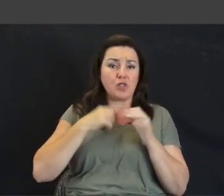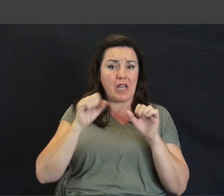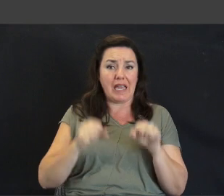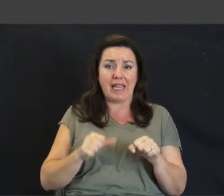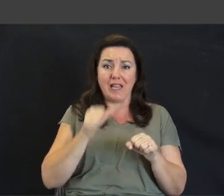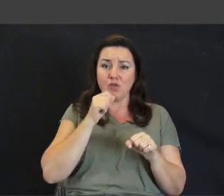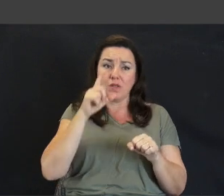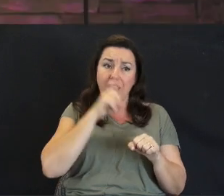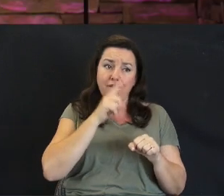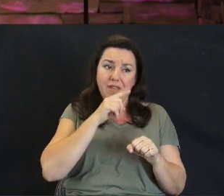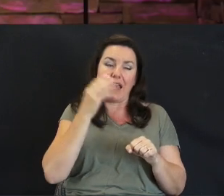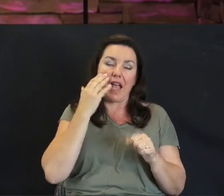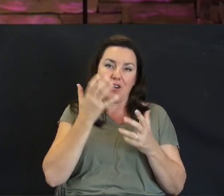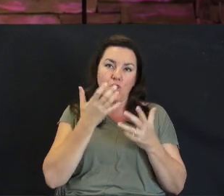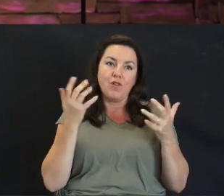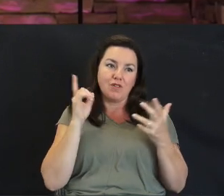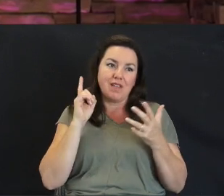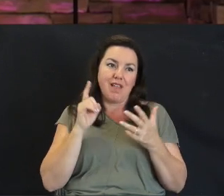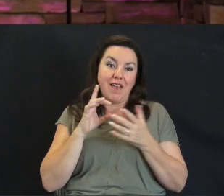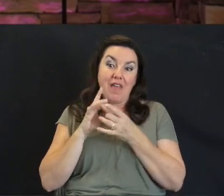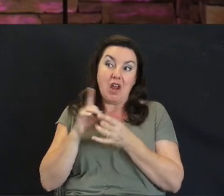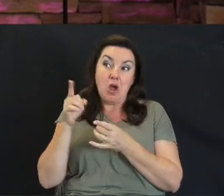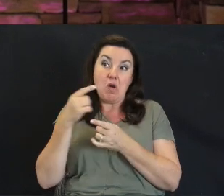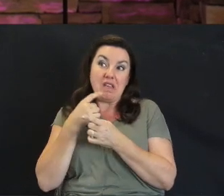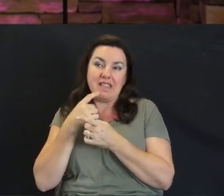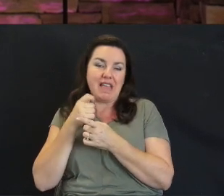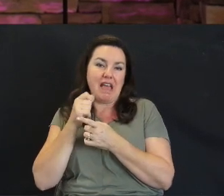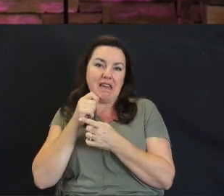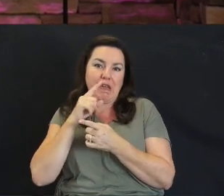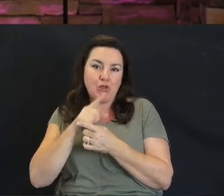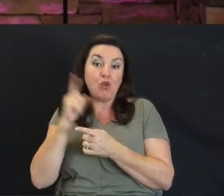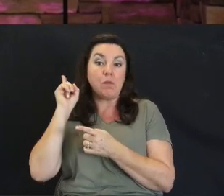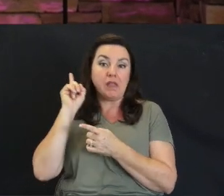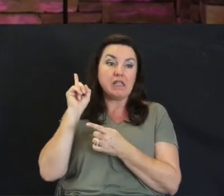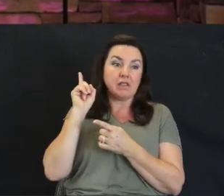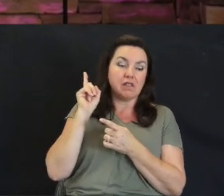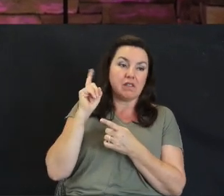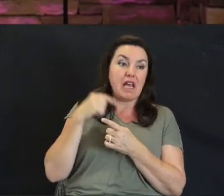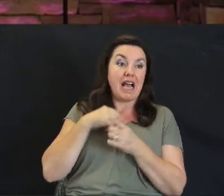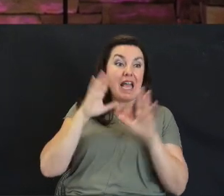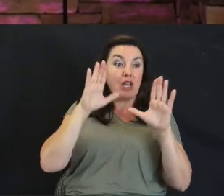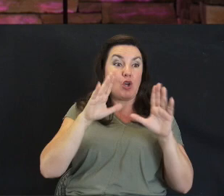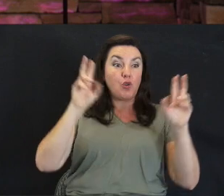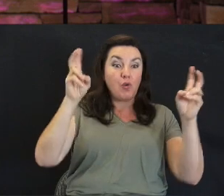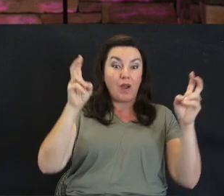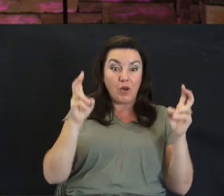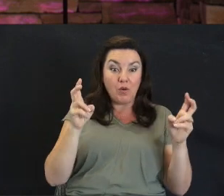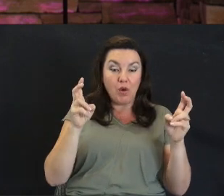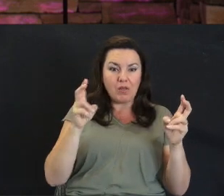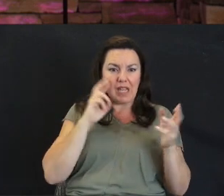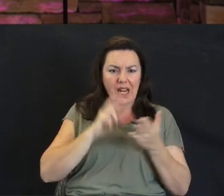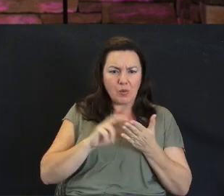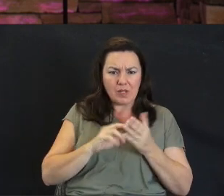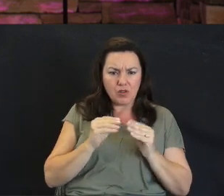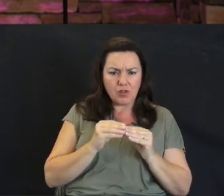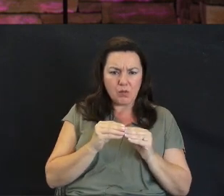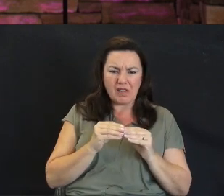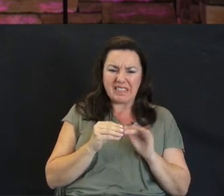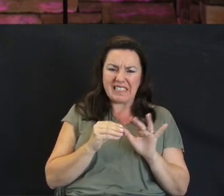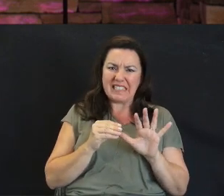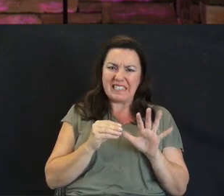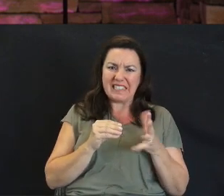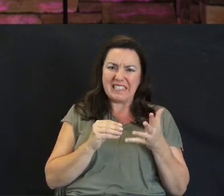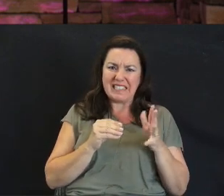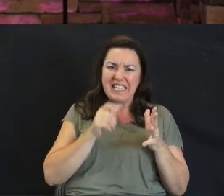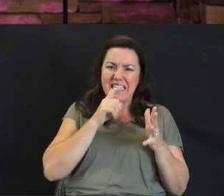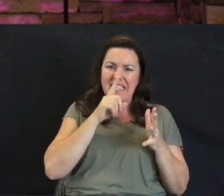that they're not fake Because there's a lot of stuff That is attributed To the founding fathers I actually had a really Great quote And I did research on it And it was iffy If it was